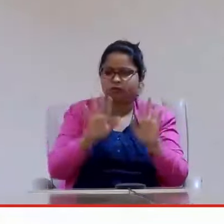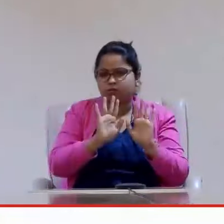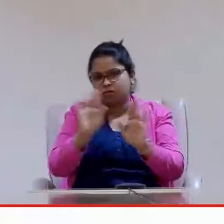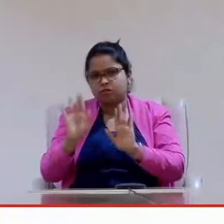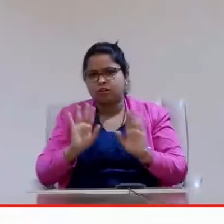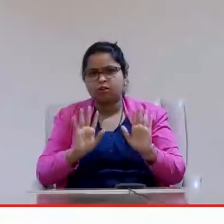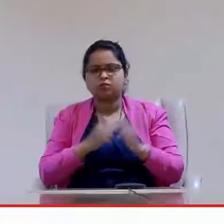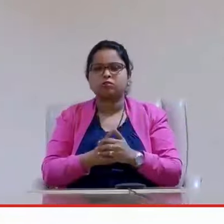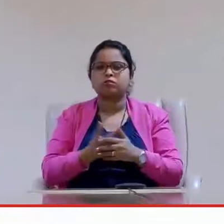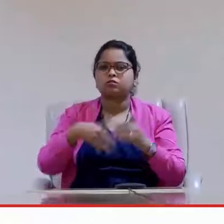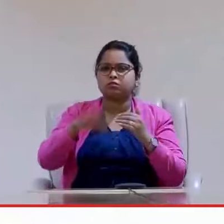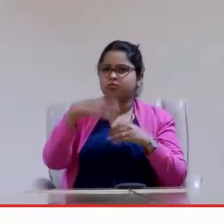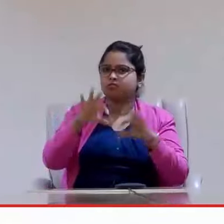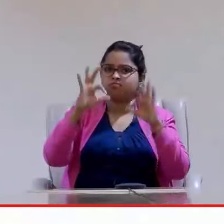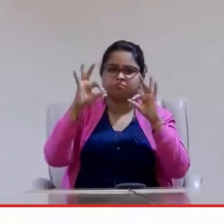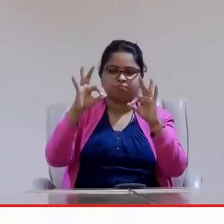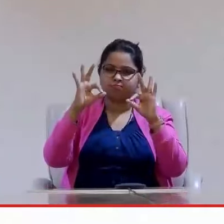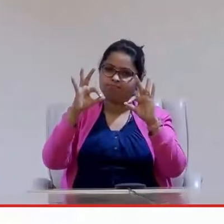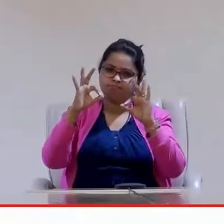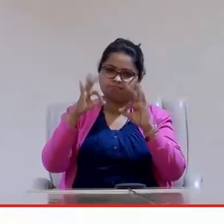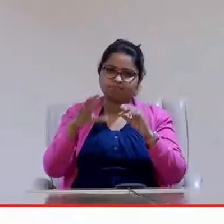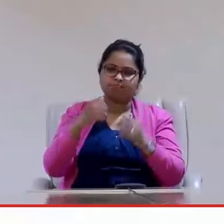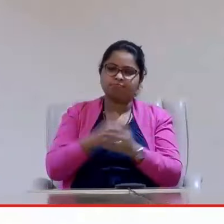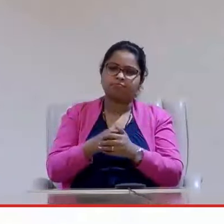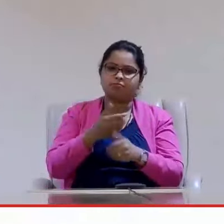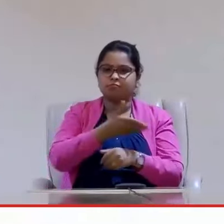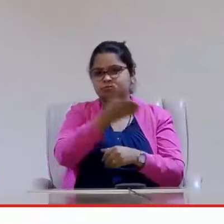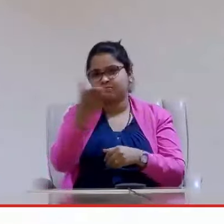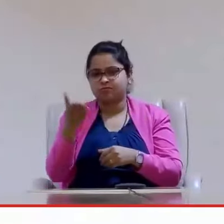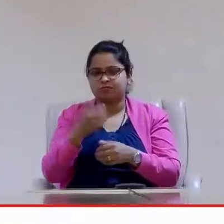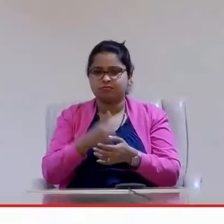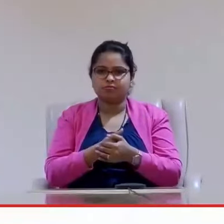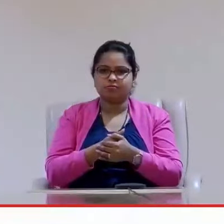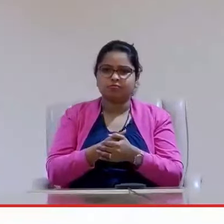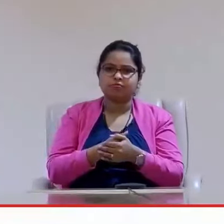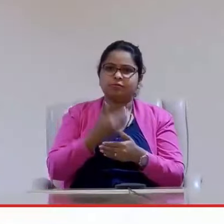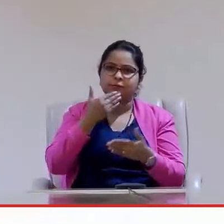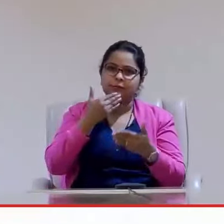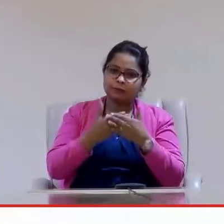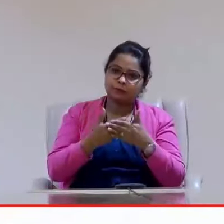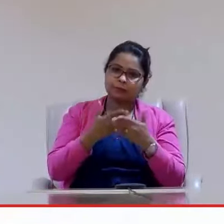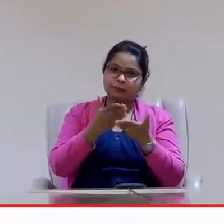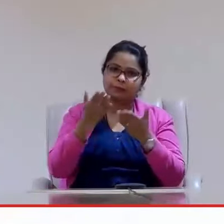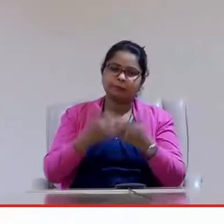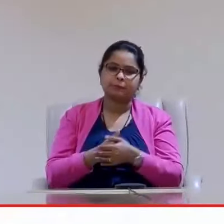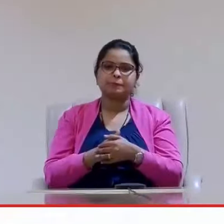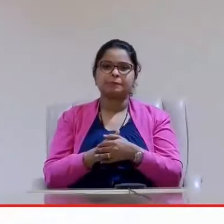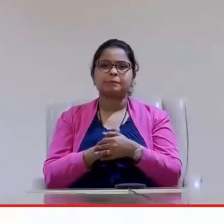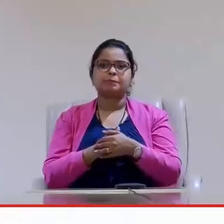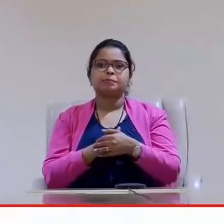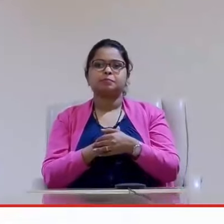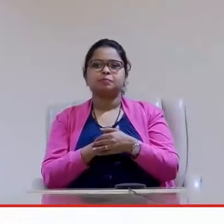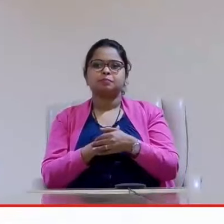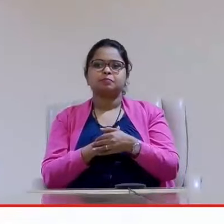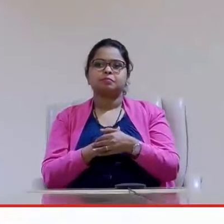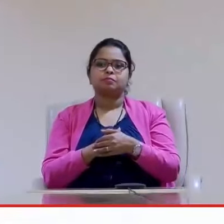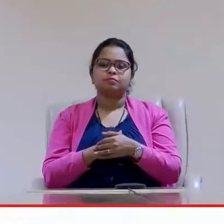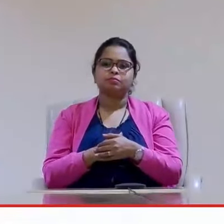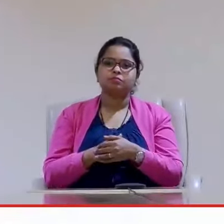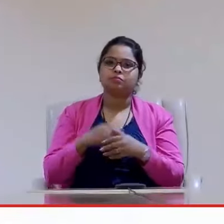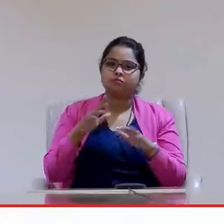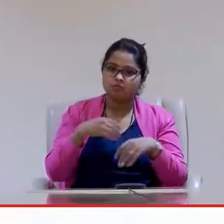And this session is going to really of great help to all of us. Thank you, Rahulji. So I just said it to everybody that we will be